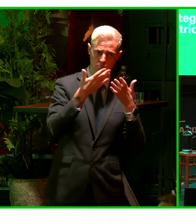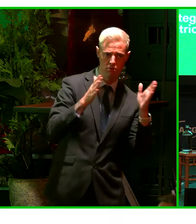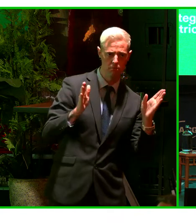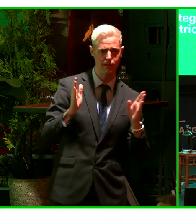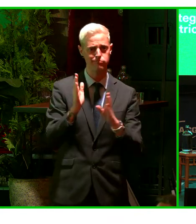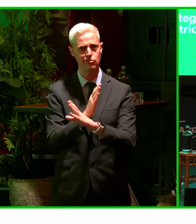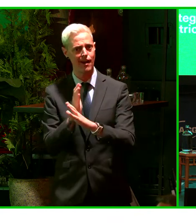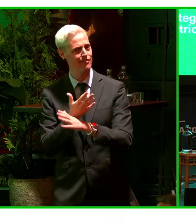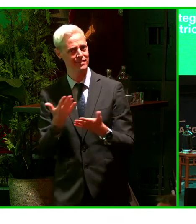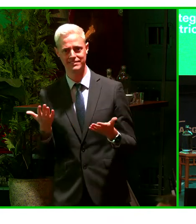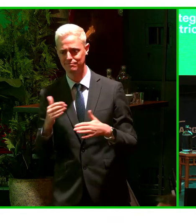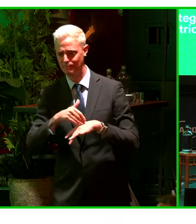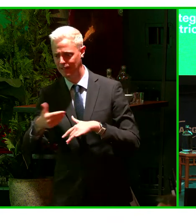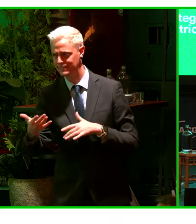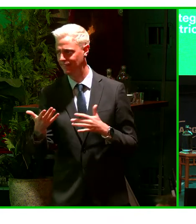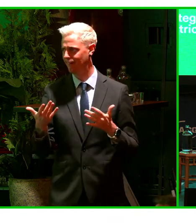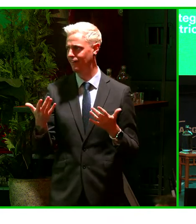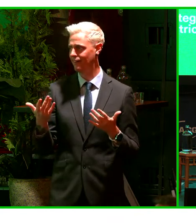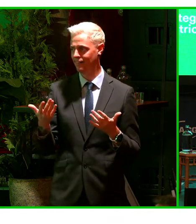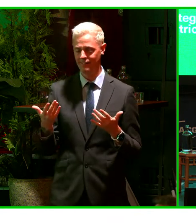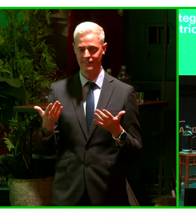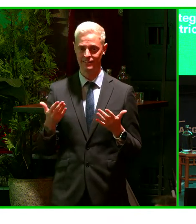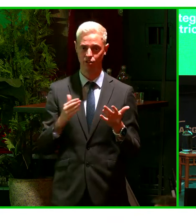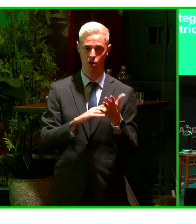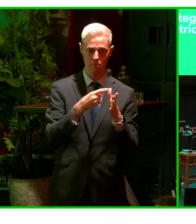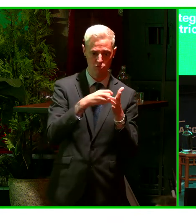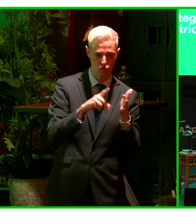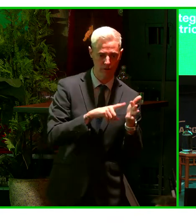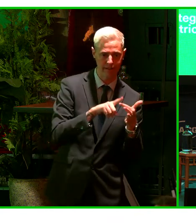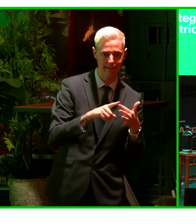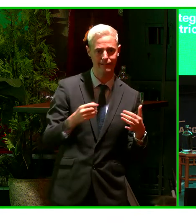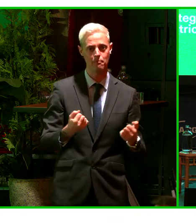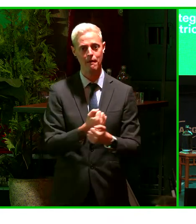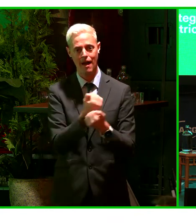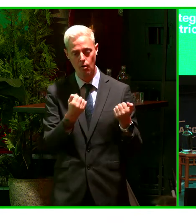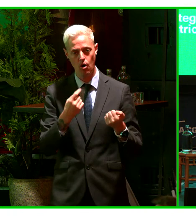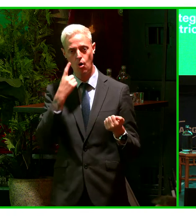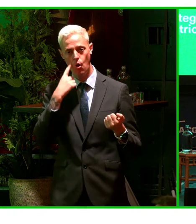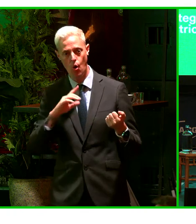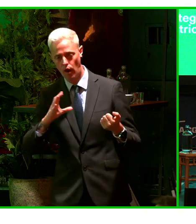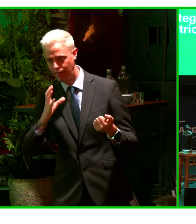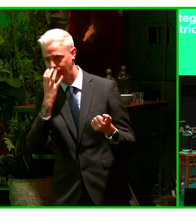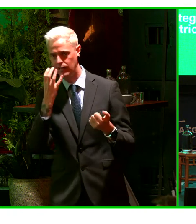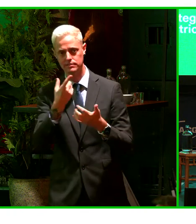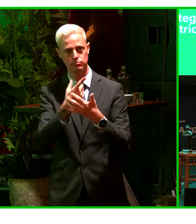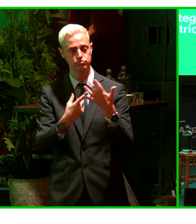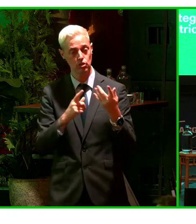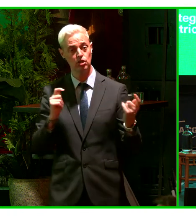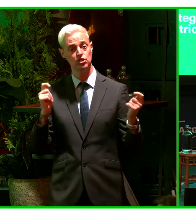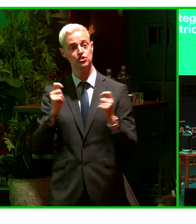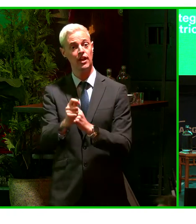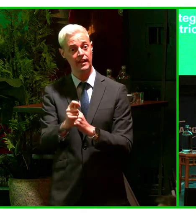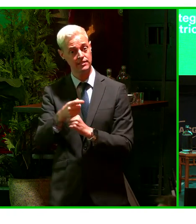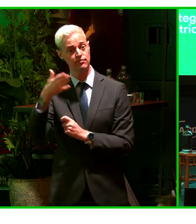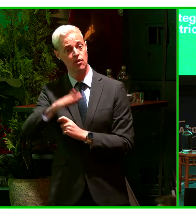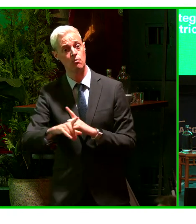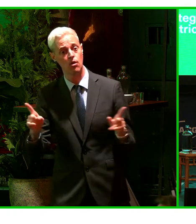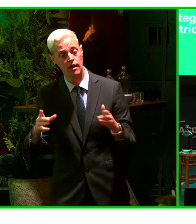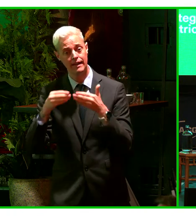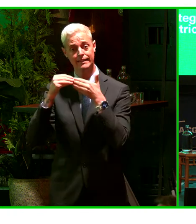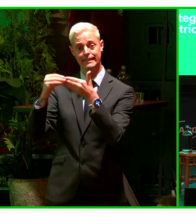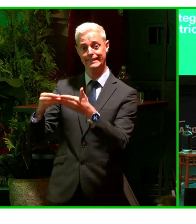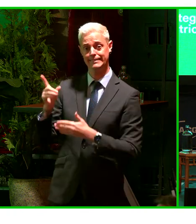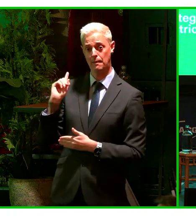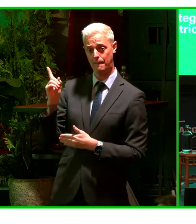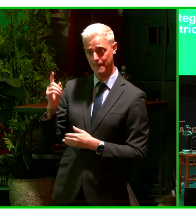private sector, whether it's marine, power, oil and gas, the only way it will change is through strong leadership. And